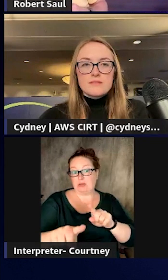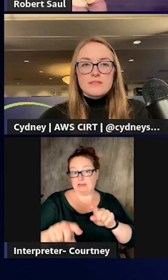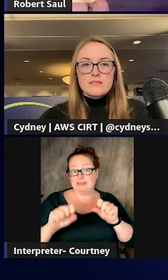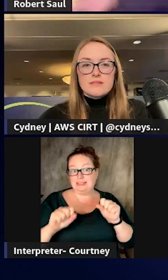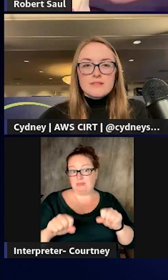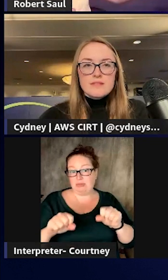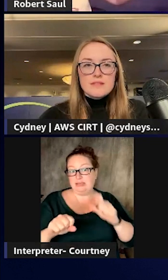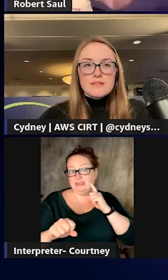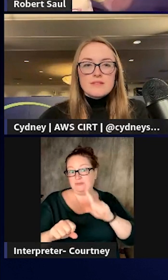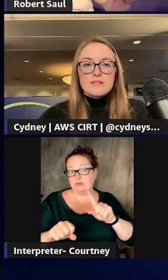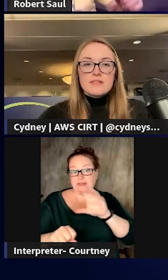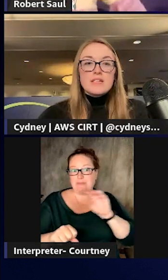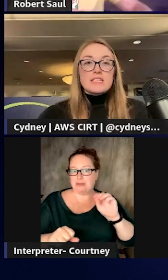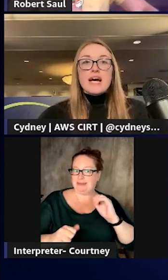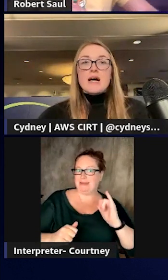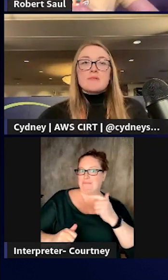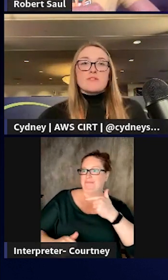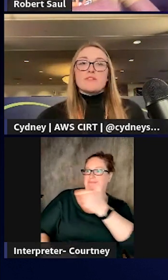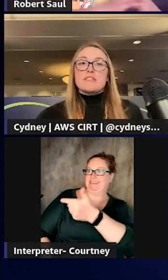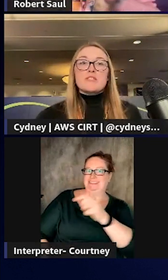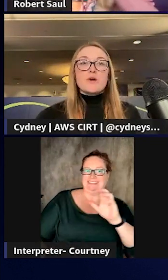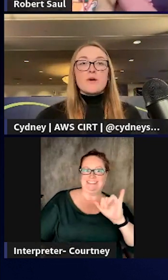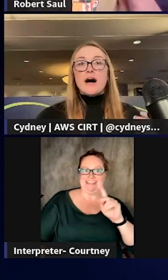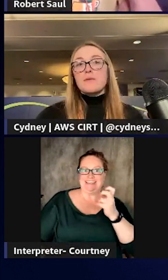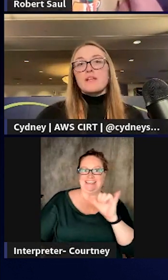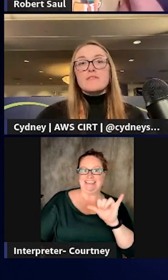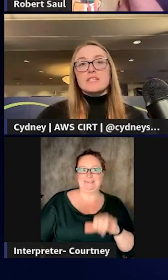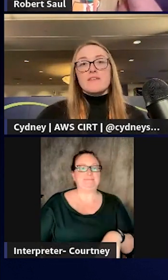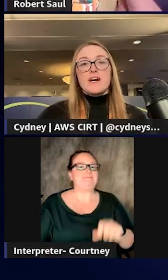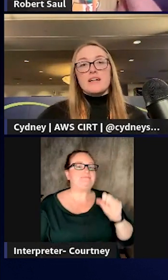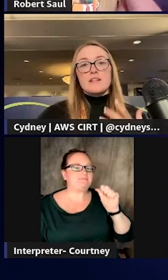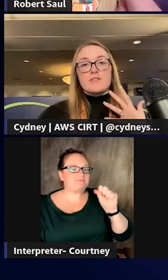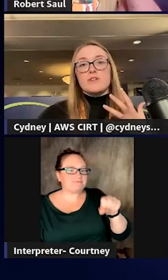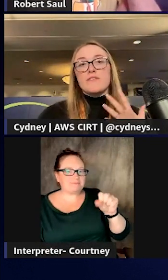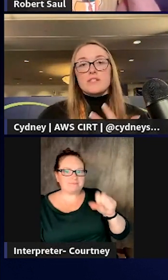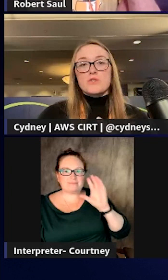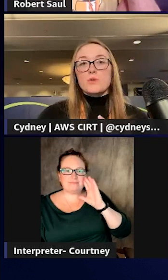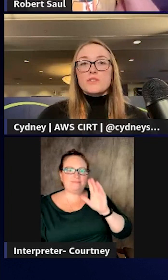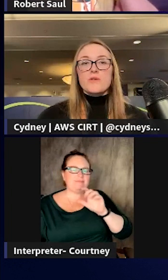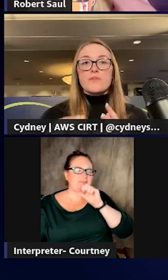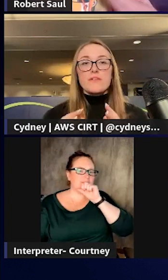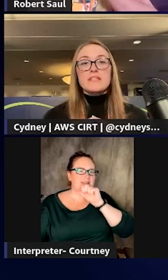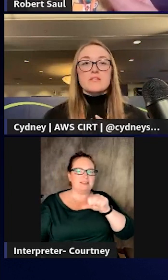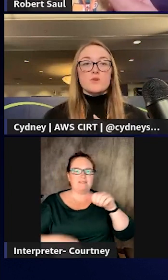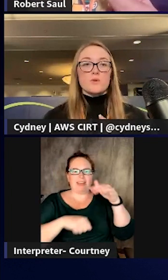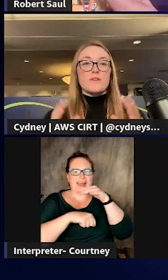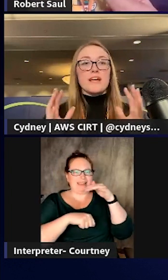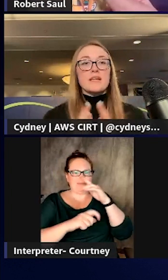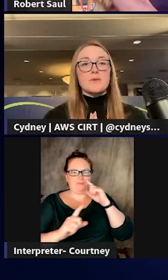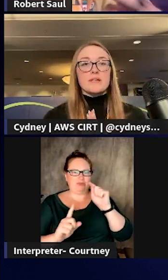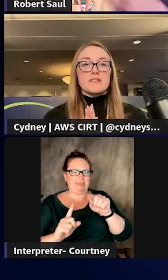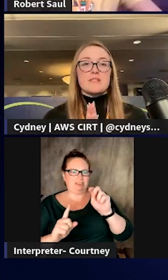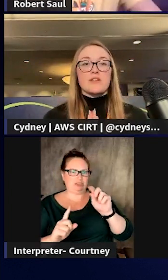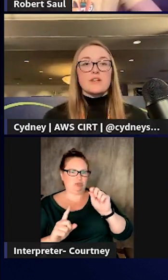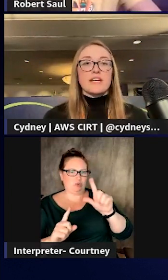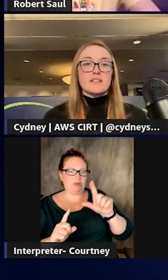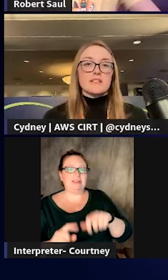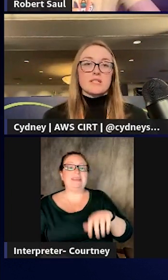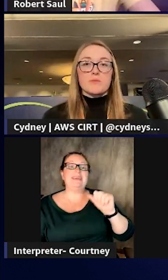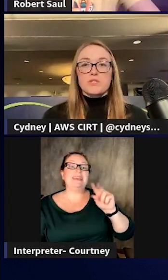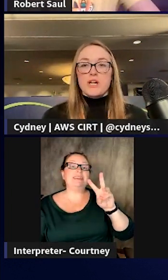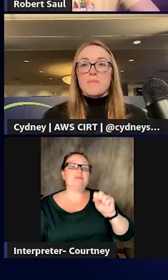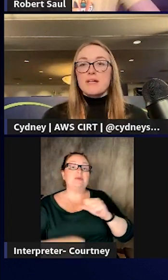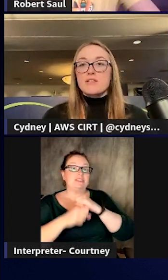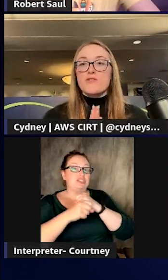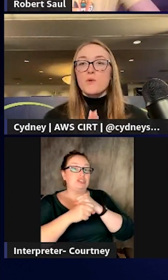for a company. Take it away, Cydney. Yeah, absolutely. So I would love to give a high level of this tool. So this tool, the AWS Security